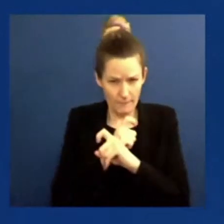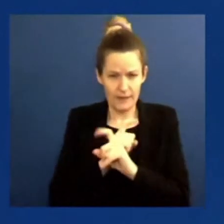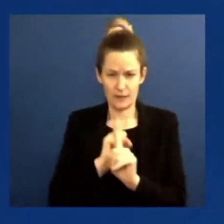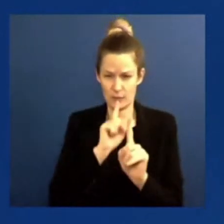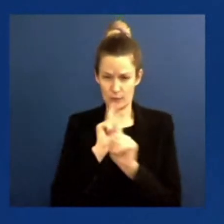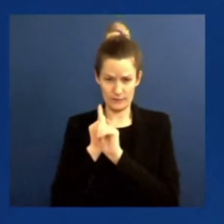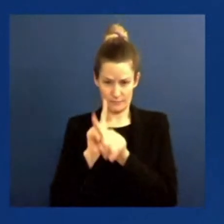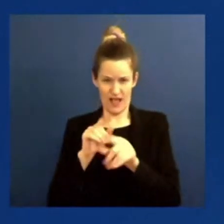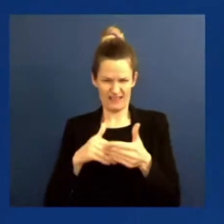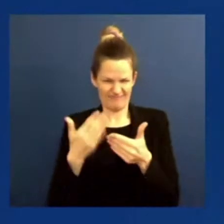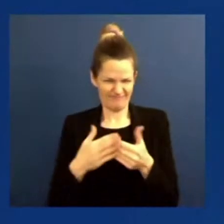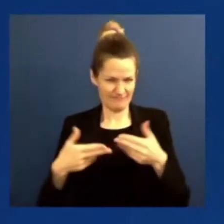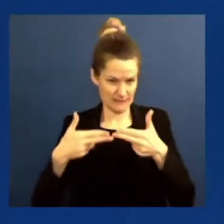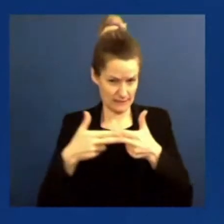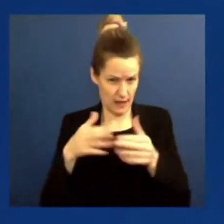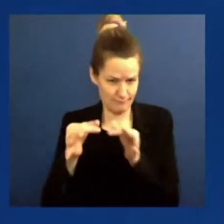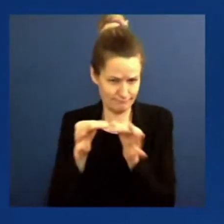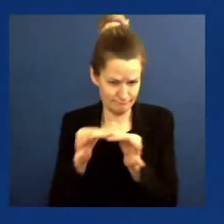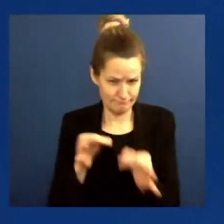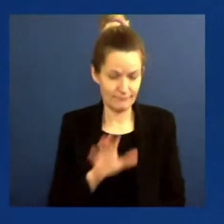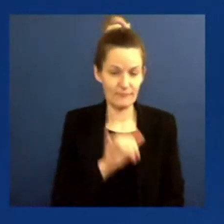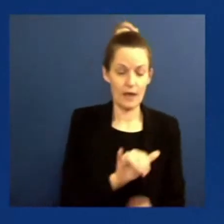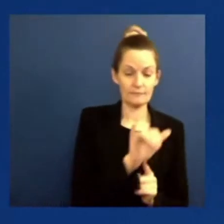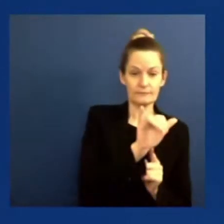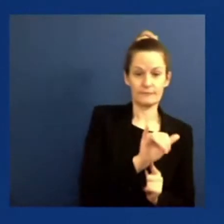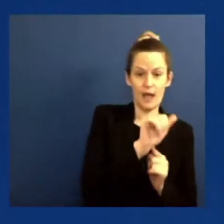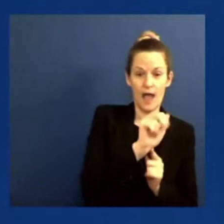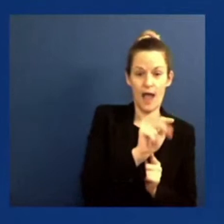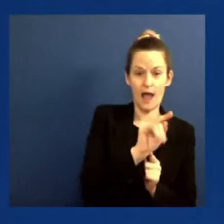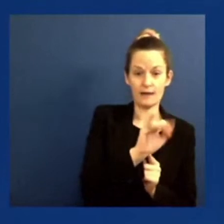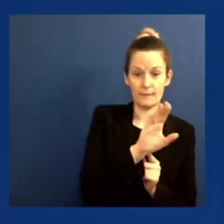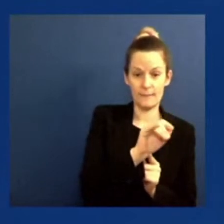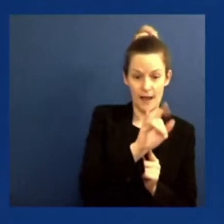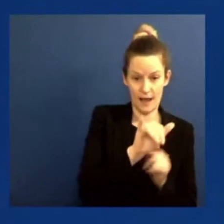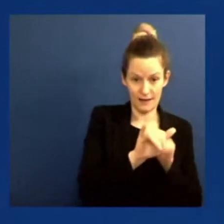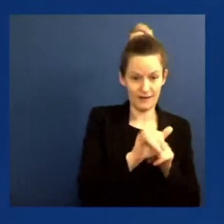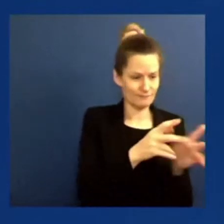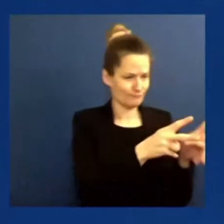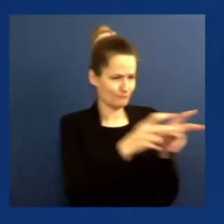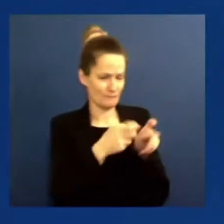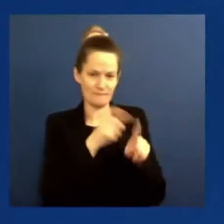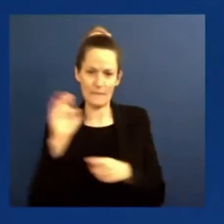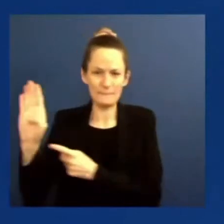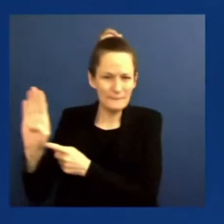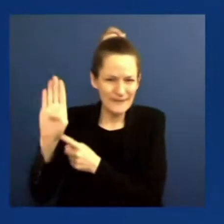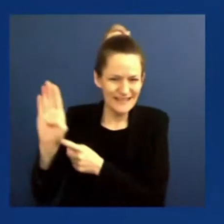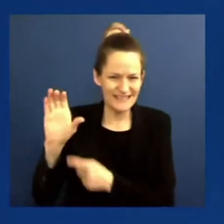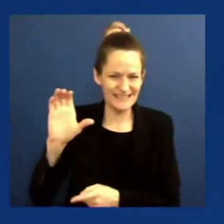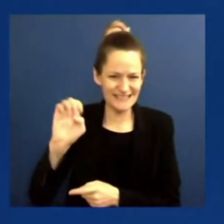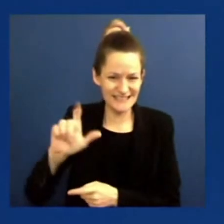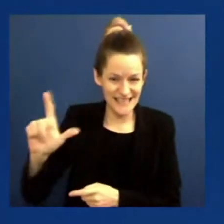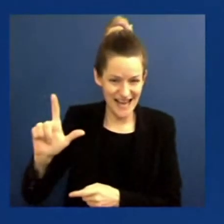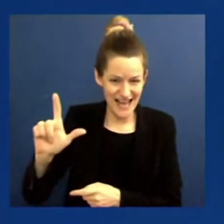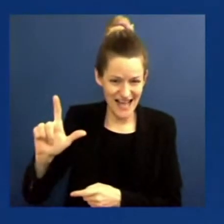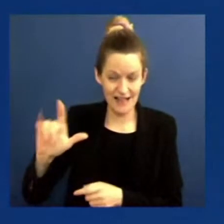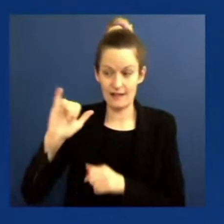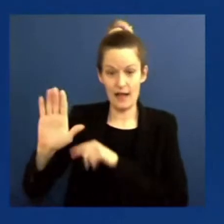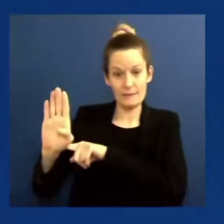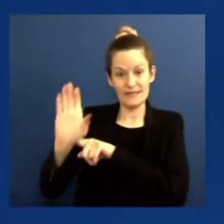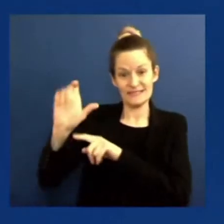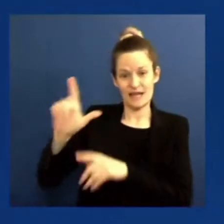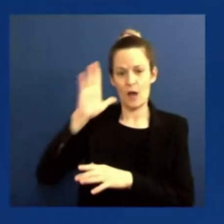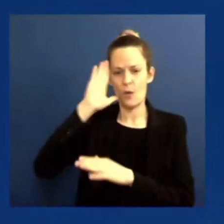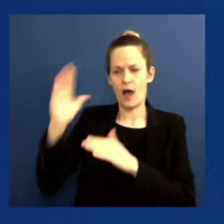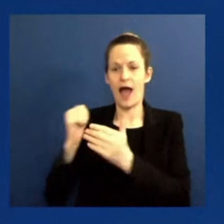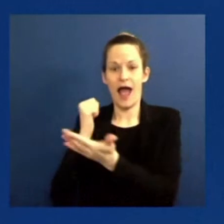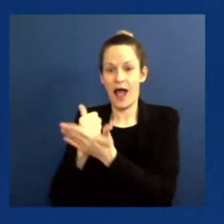antibody that's made by B cells primarily prevents initial infection. They are more specific than